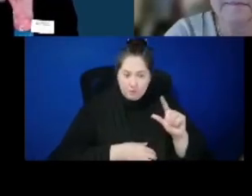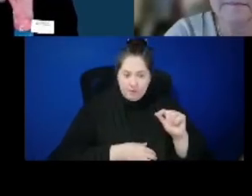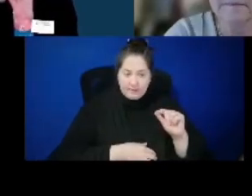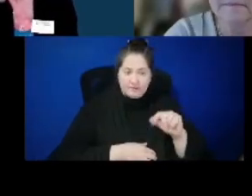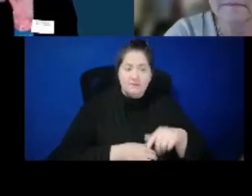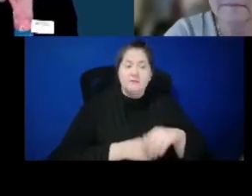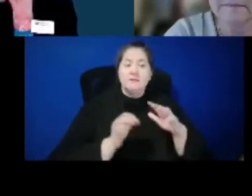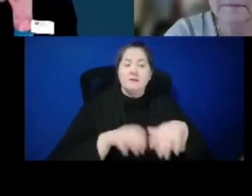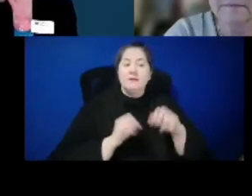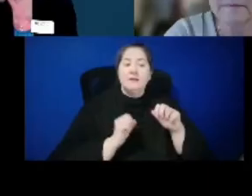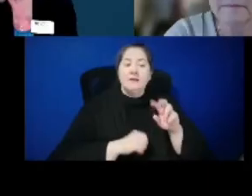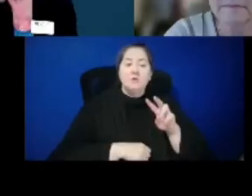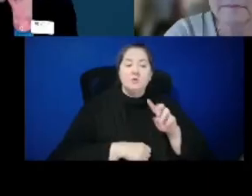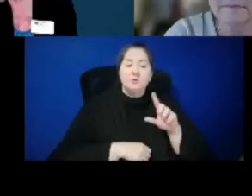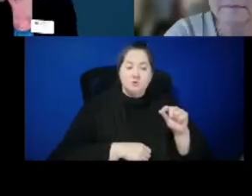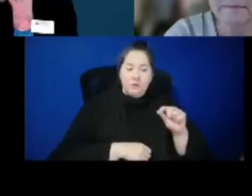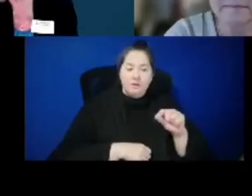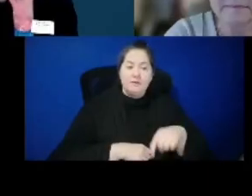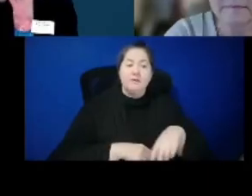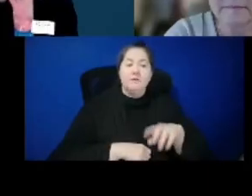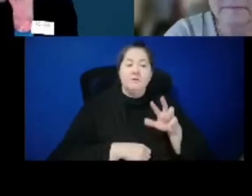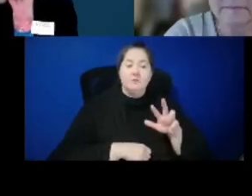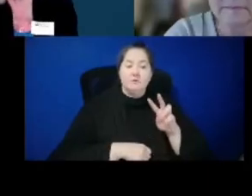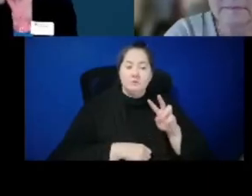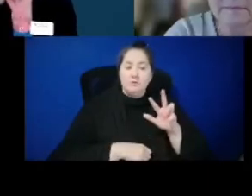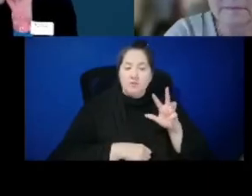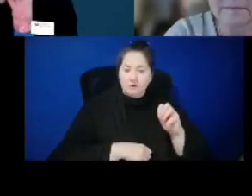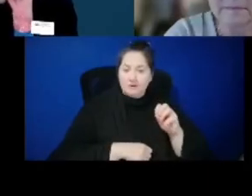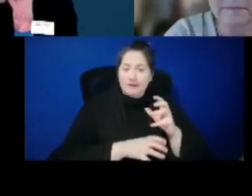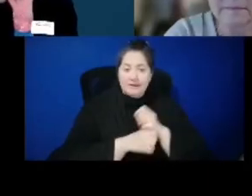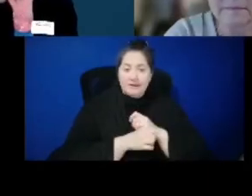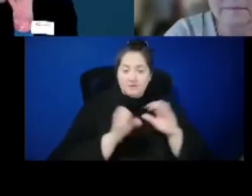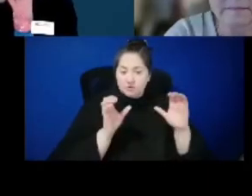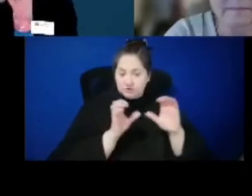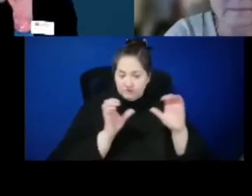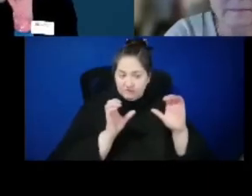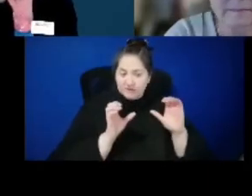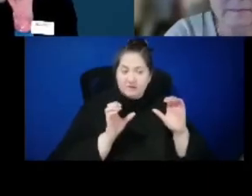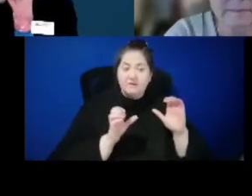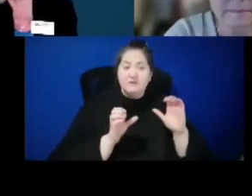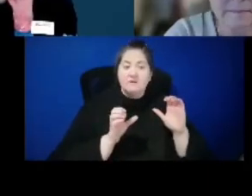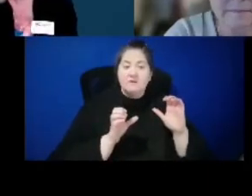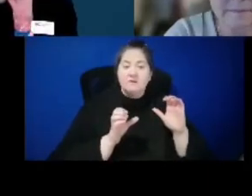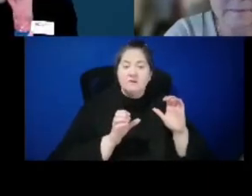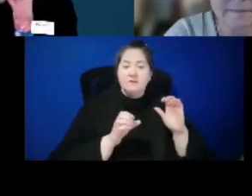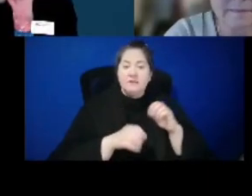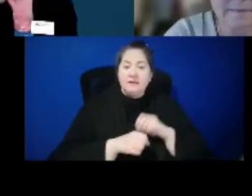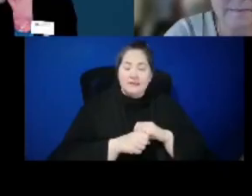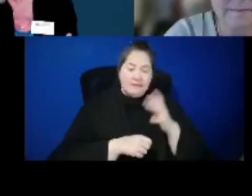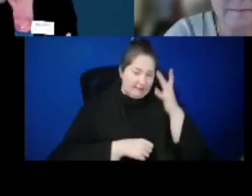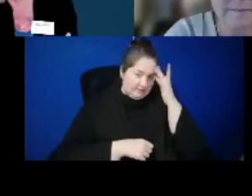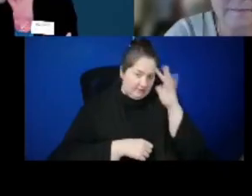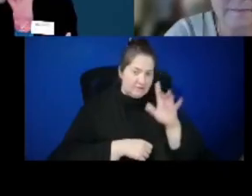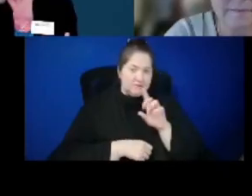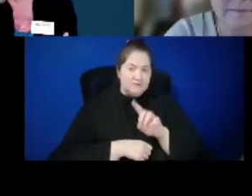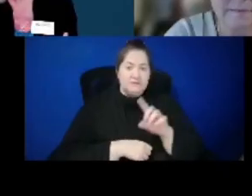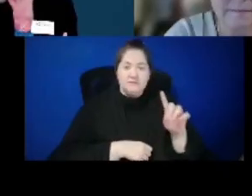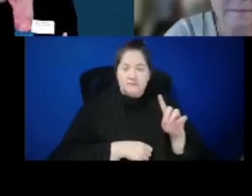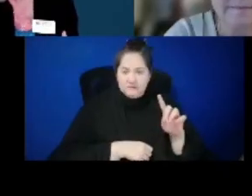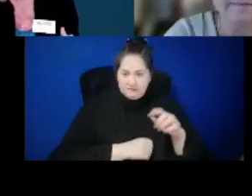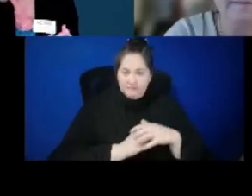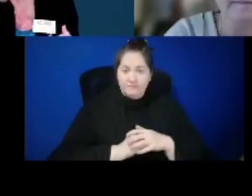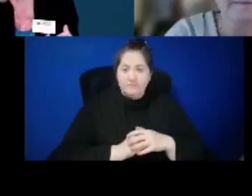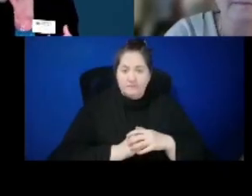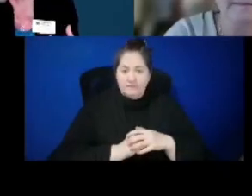They take 220 and 230, and they get a certificate in intellectual and developmental